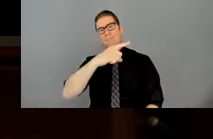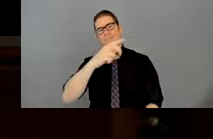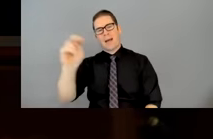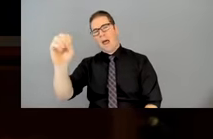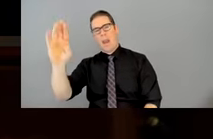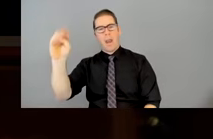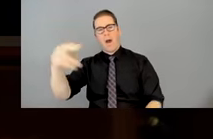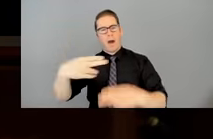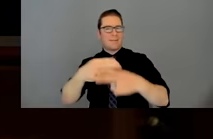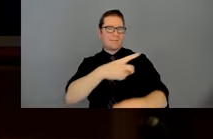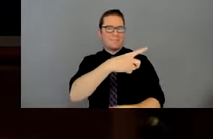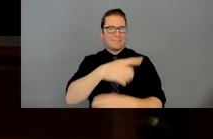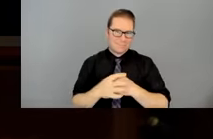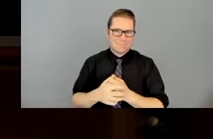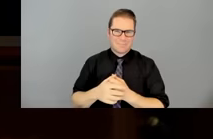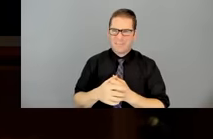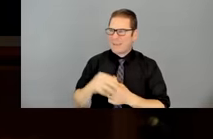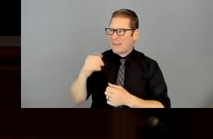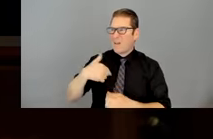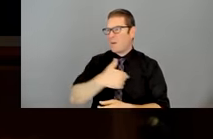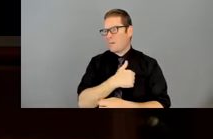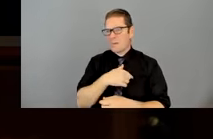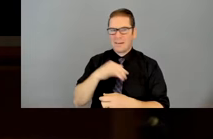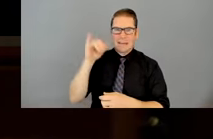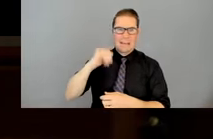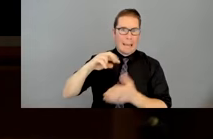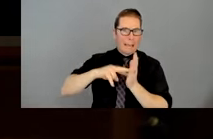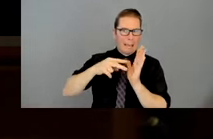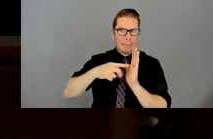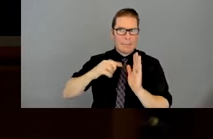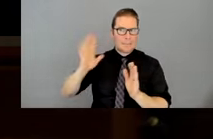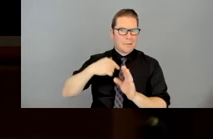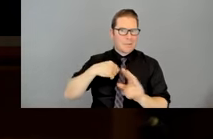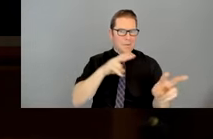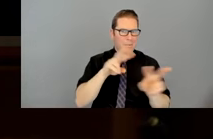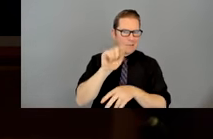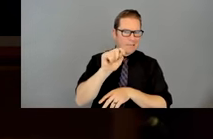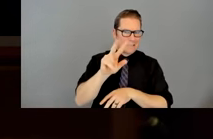So speaking of Norm. We're dating ourselves again, because some of them are like, who the heck is Norm?